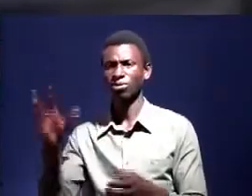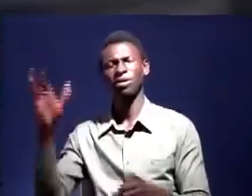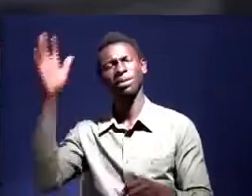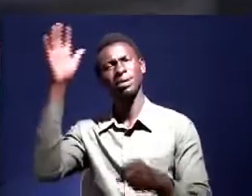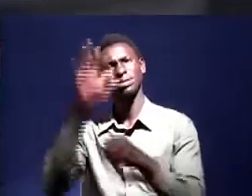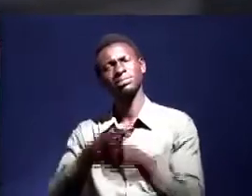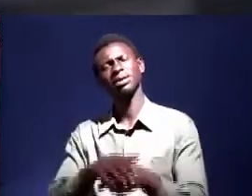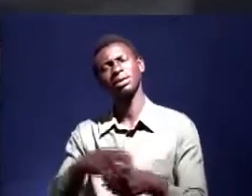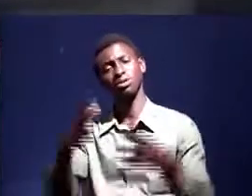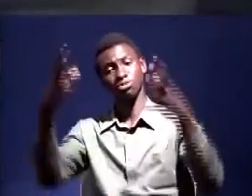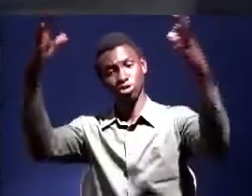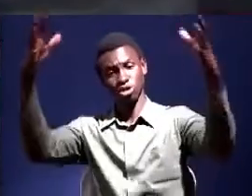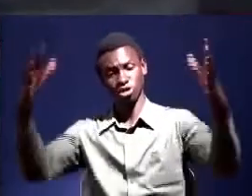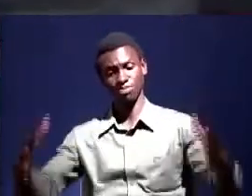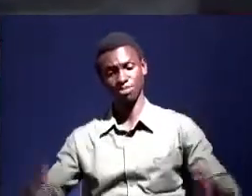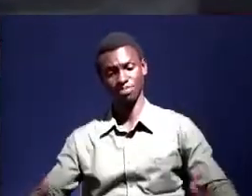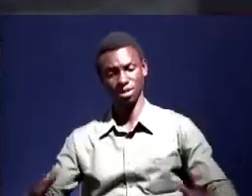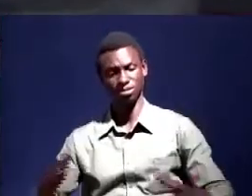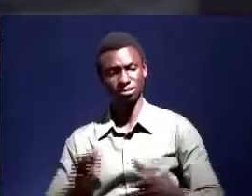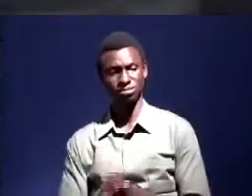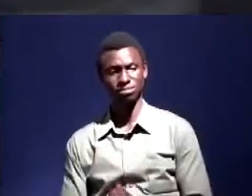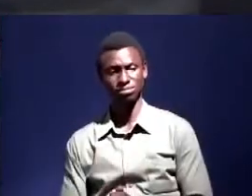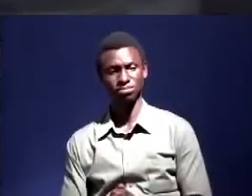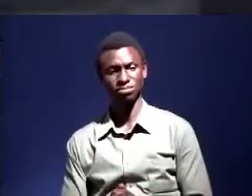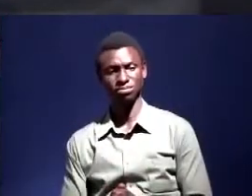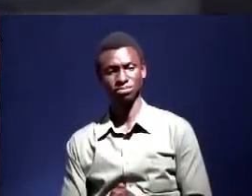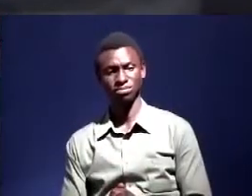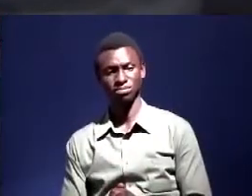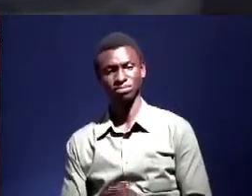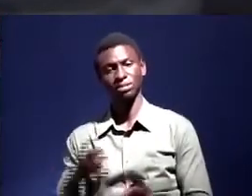knelt on the floor holding the boy in my arms.